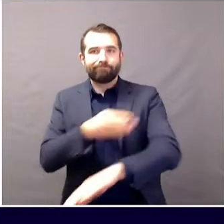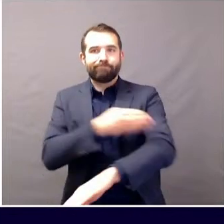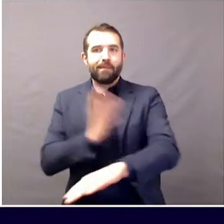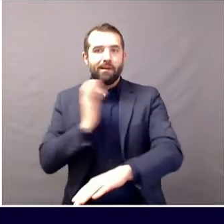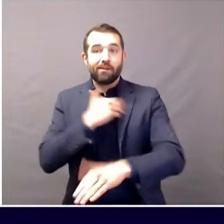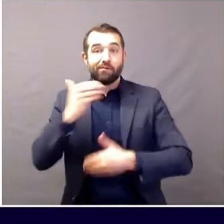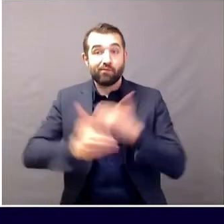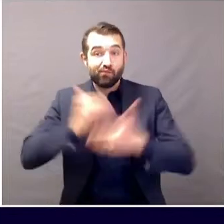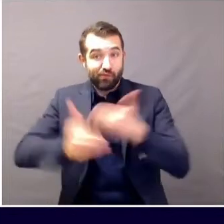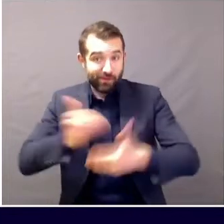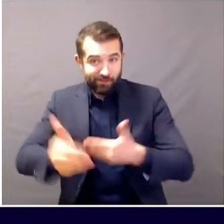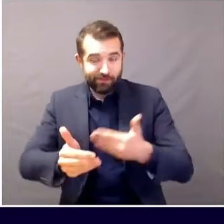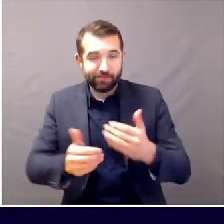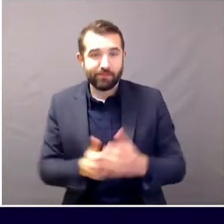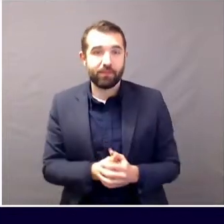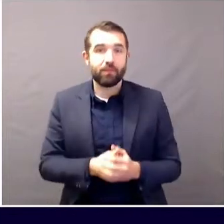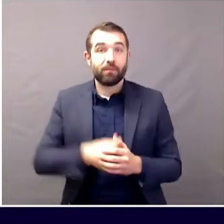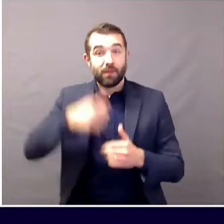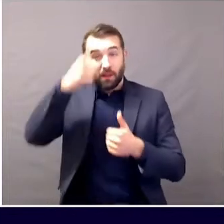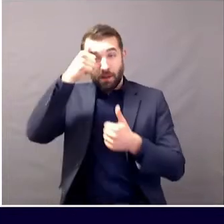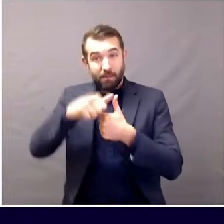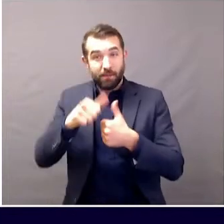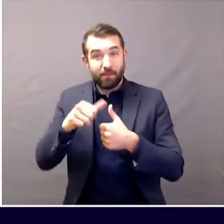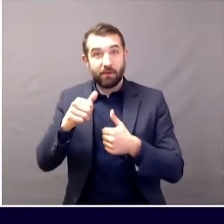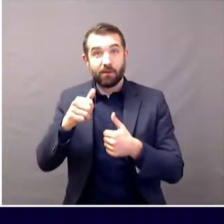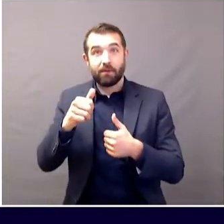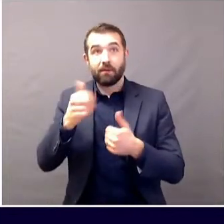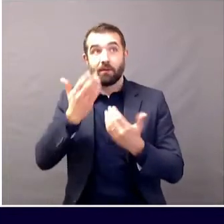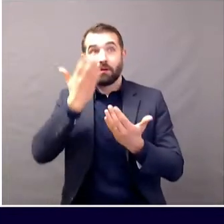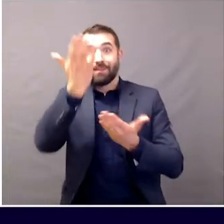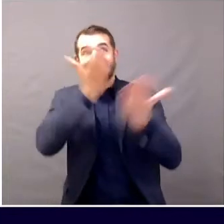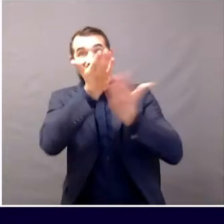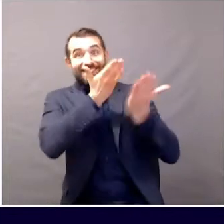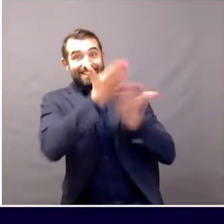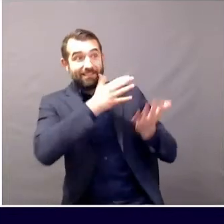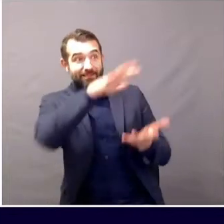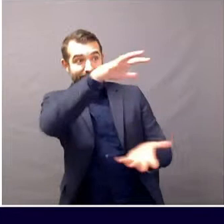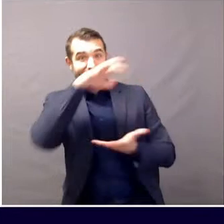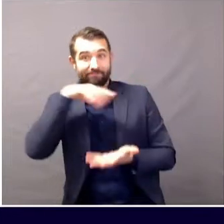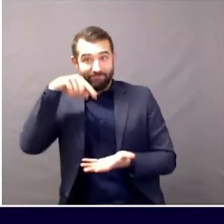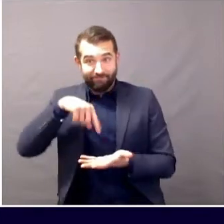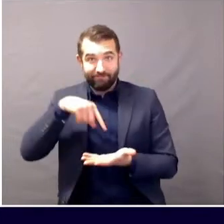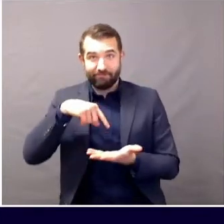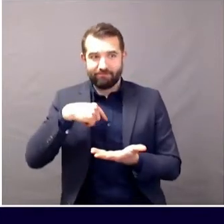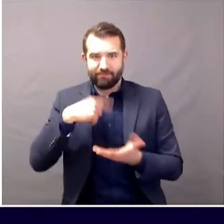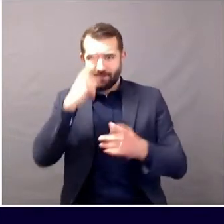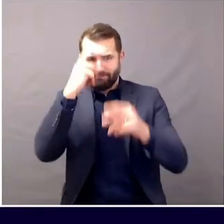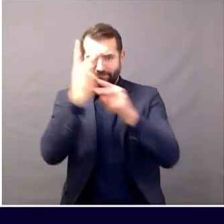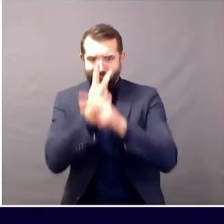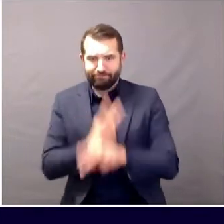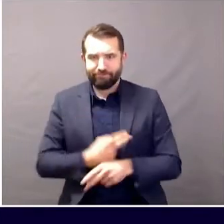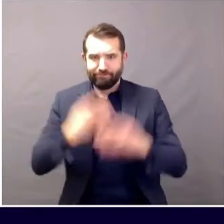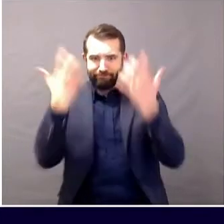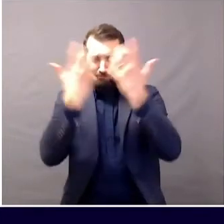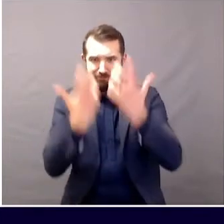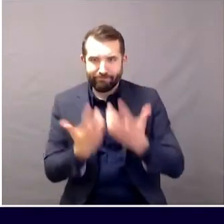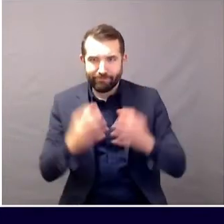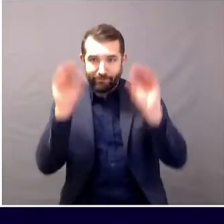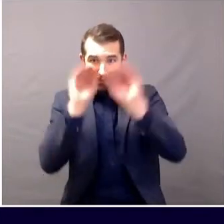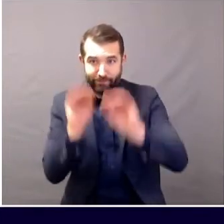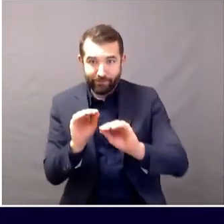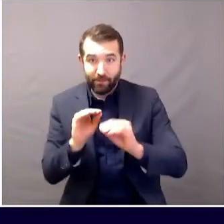and positive lab reports as they come in. All of that coupled with the fact that close gatherings, which